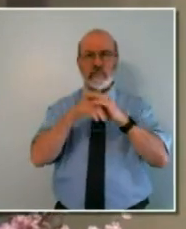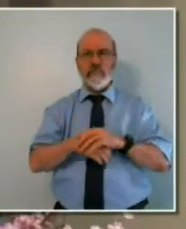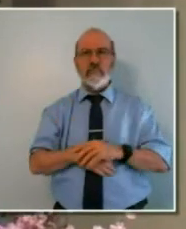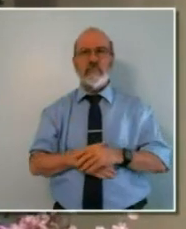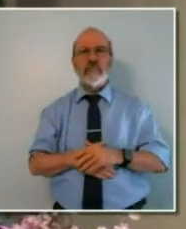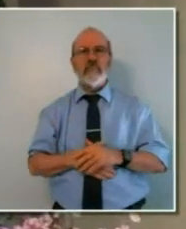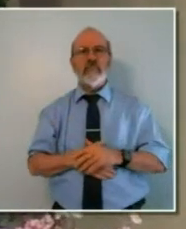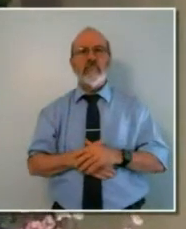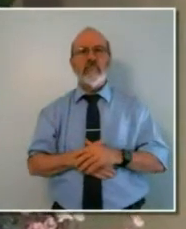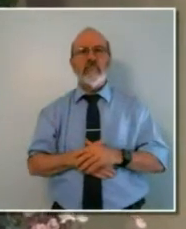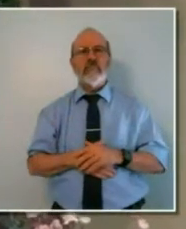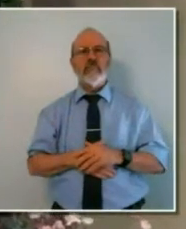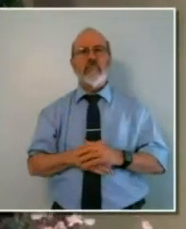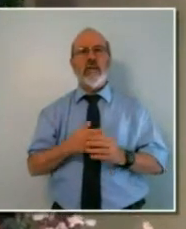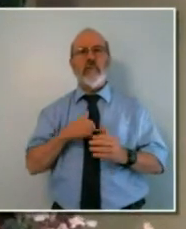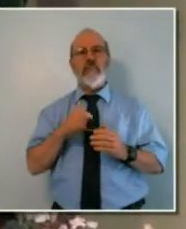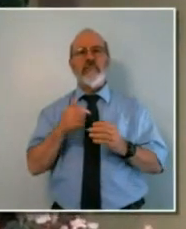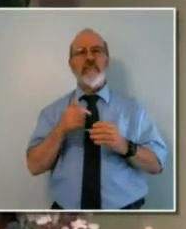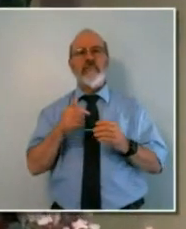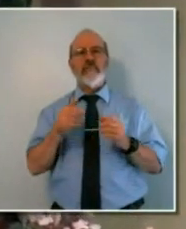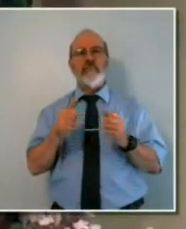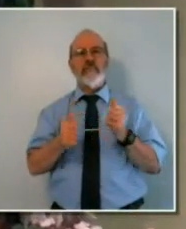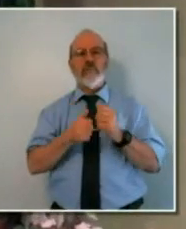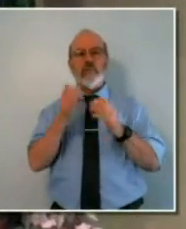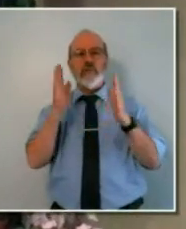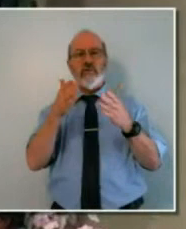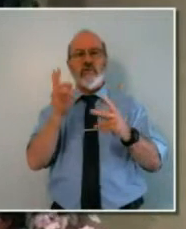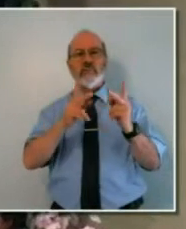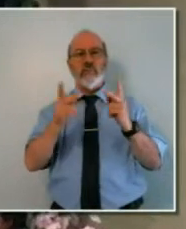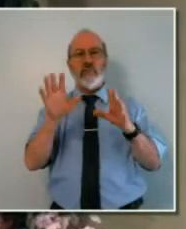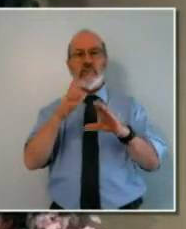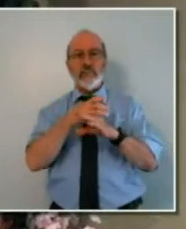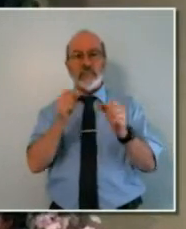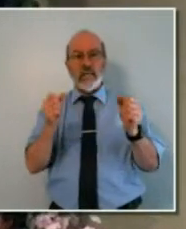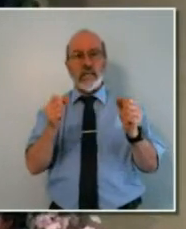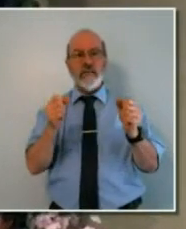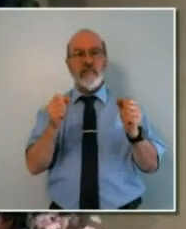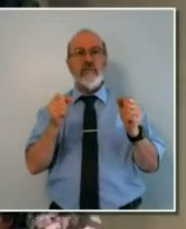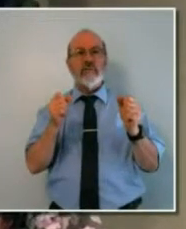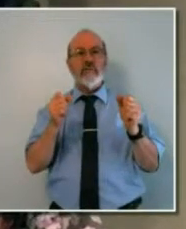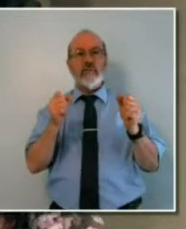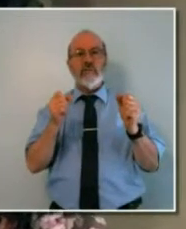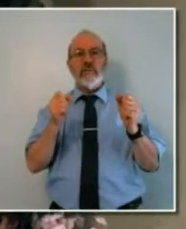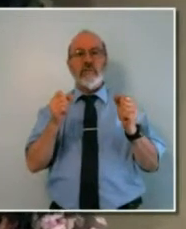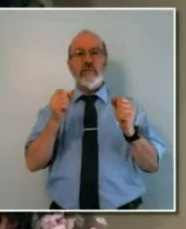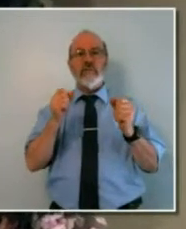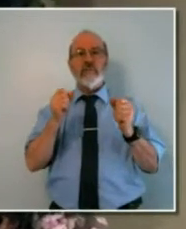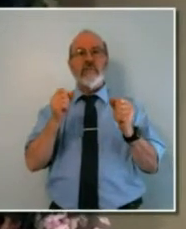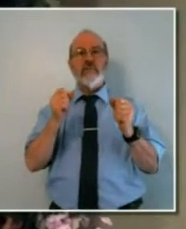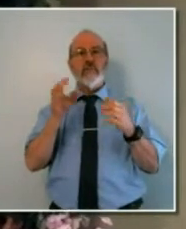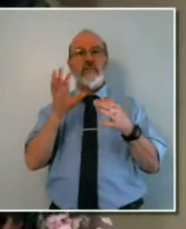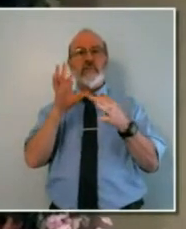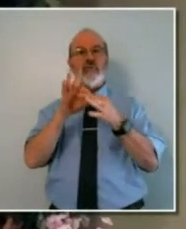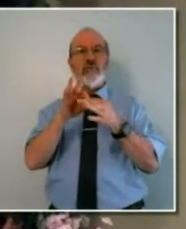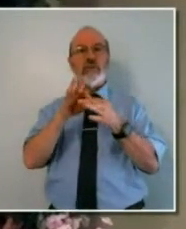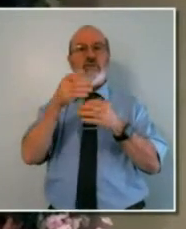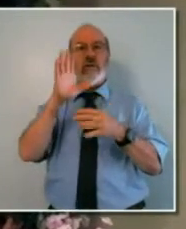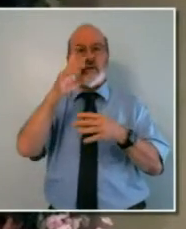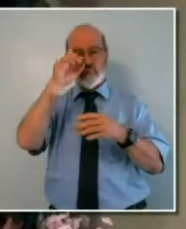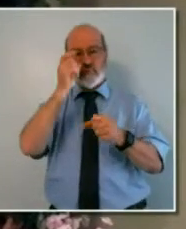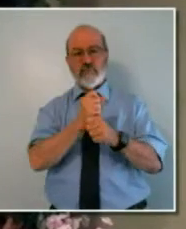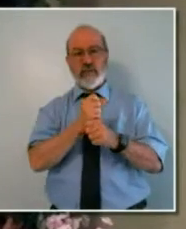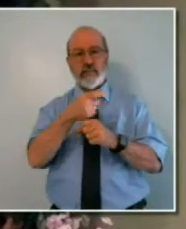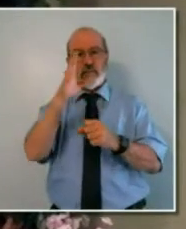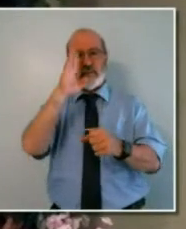I've been primarily addressing the people who know God, the people who have come to be reconciled to God through faith in God's Son, the